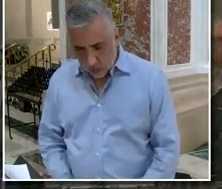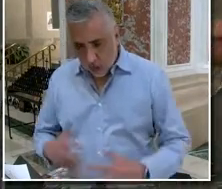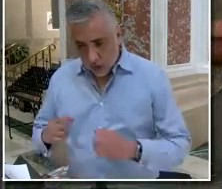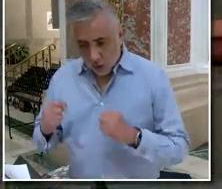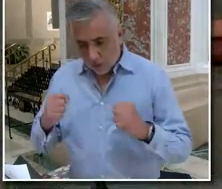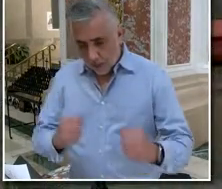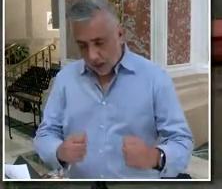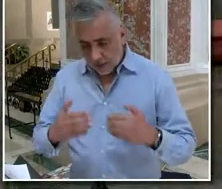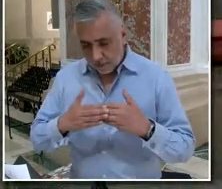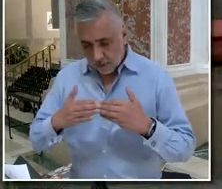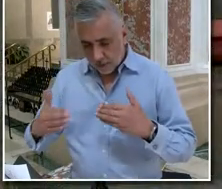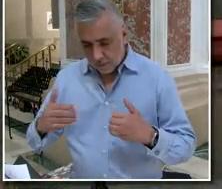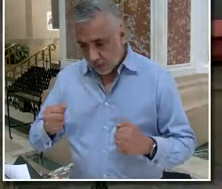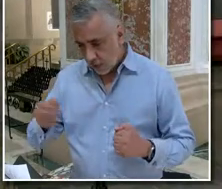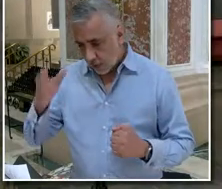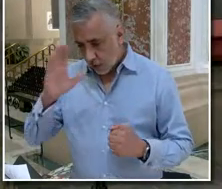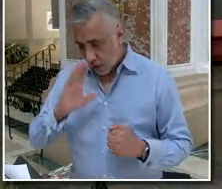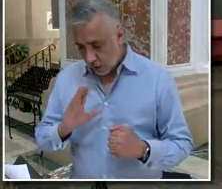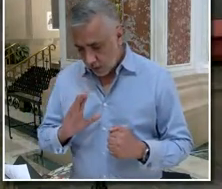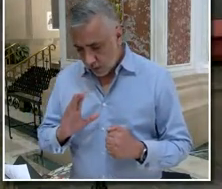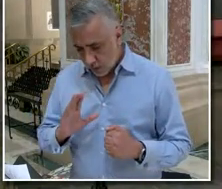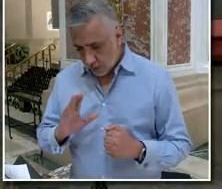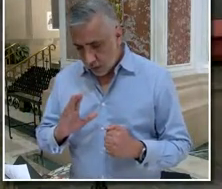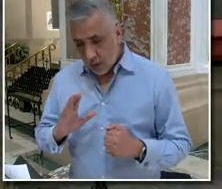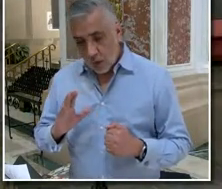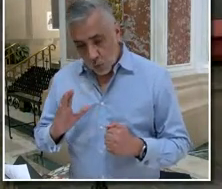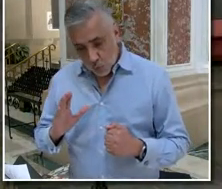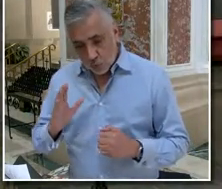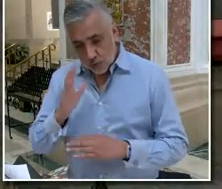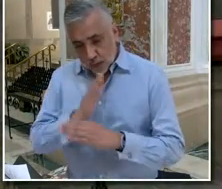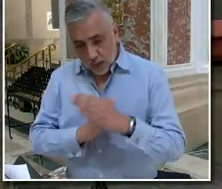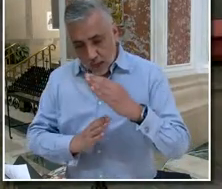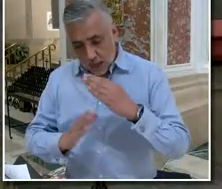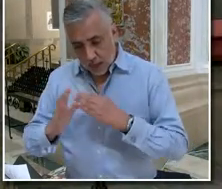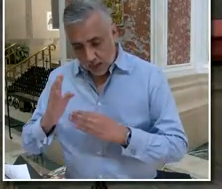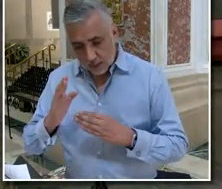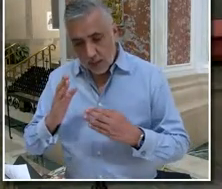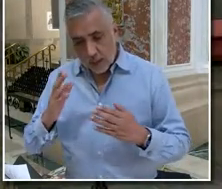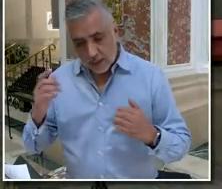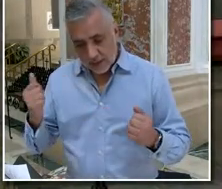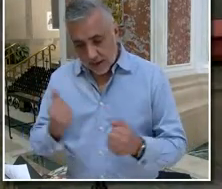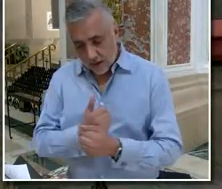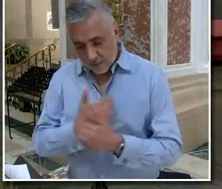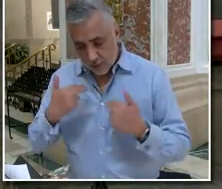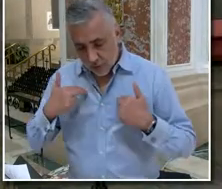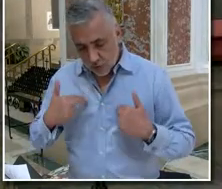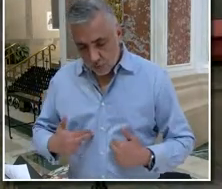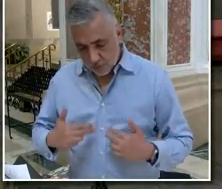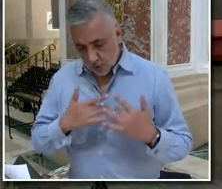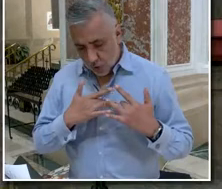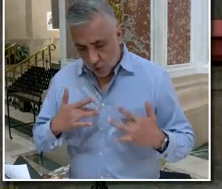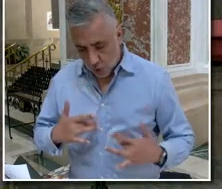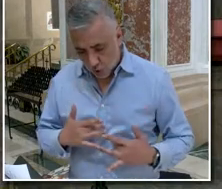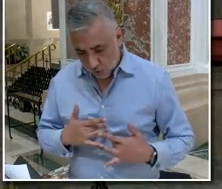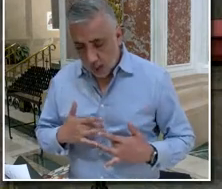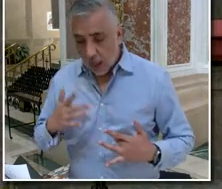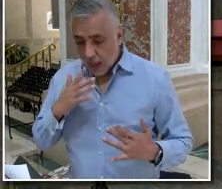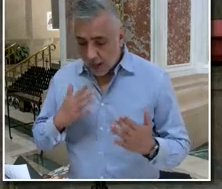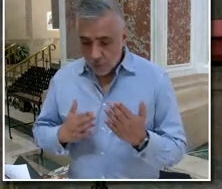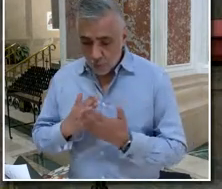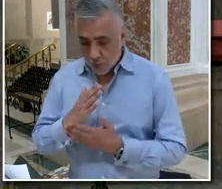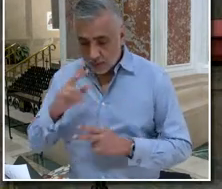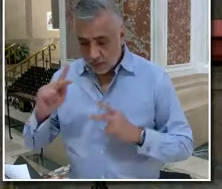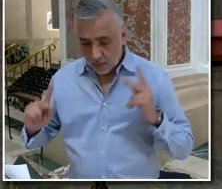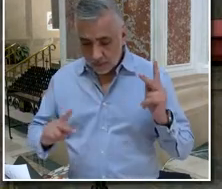Almighty, ever-living God, in whose hand lies every human heart and the rights of